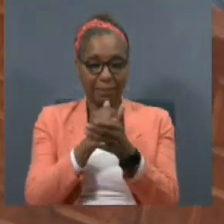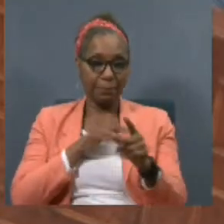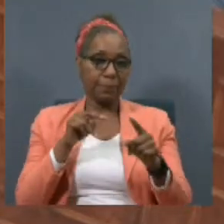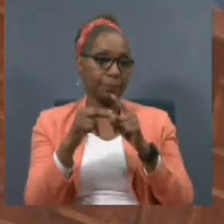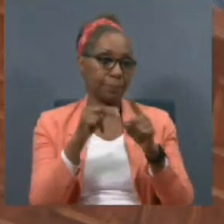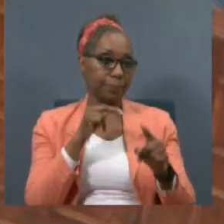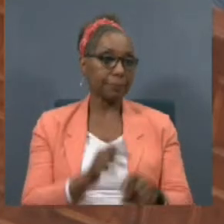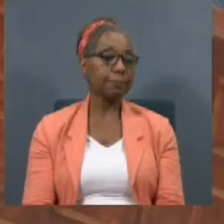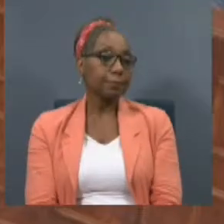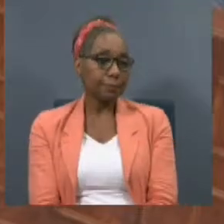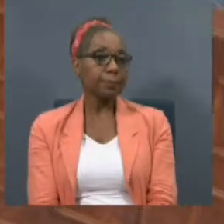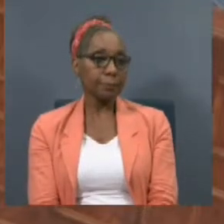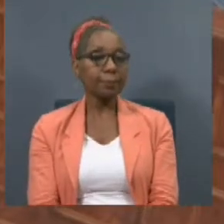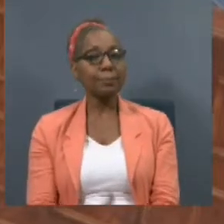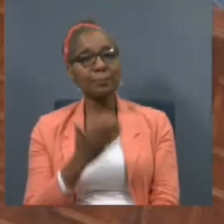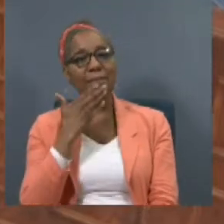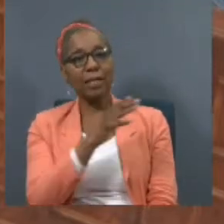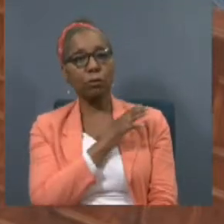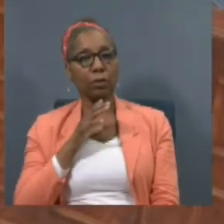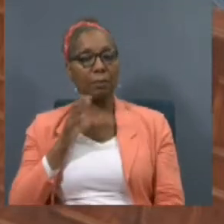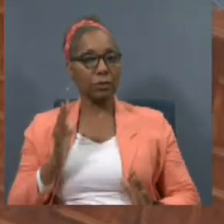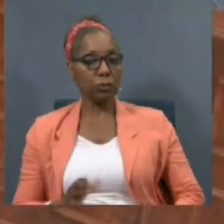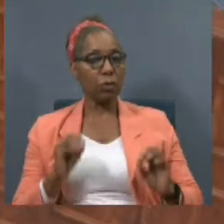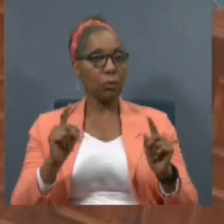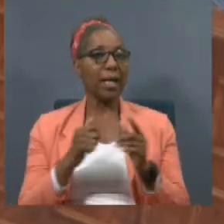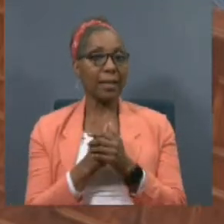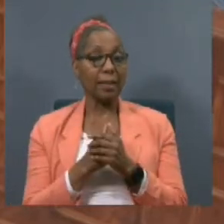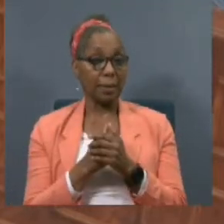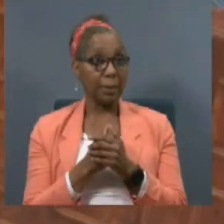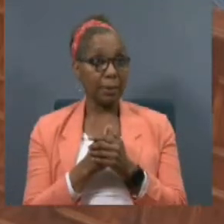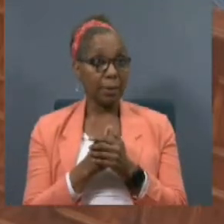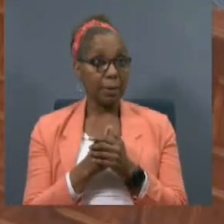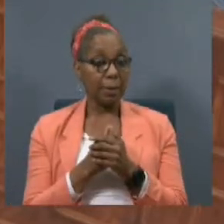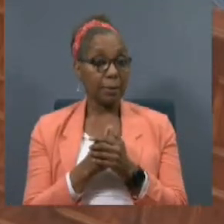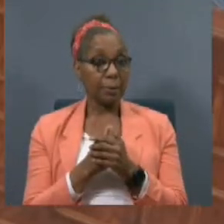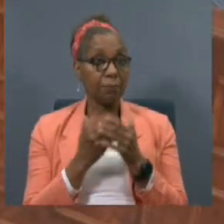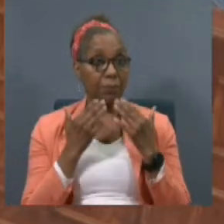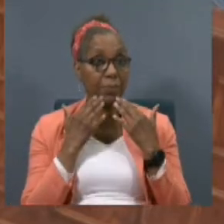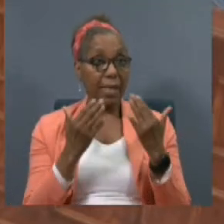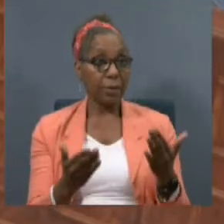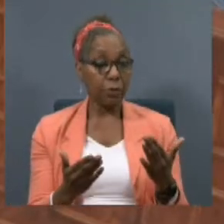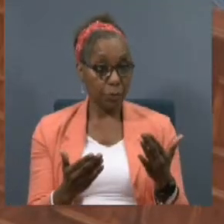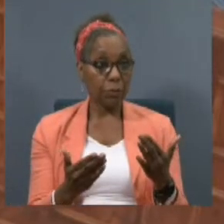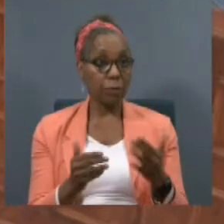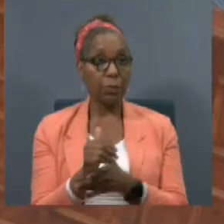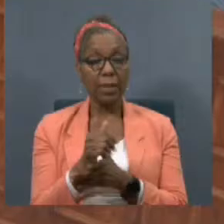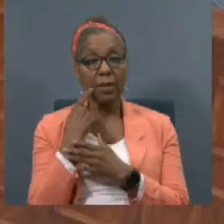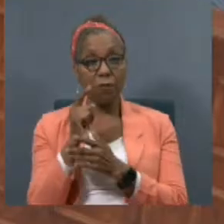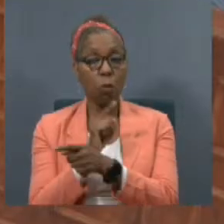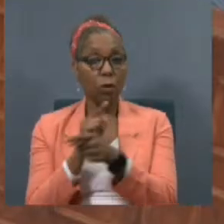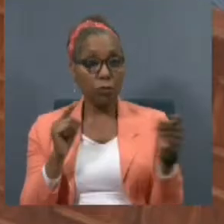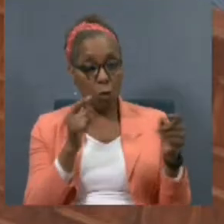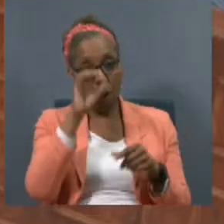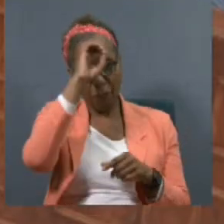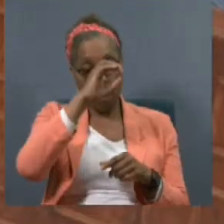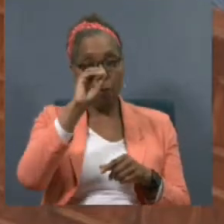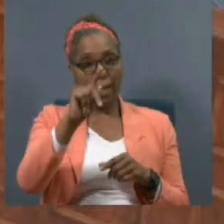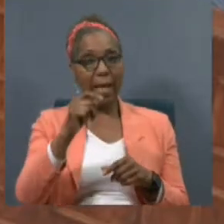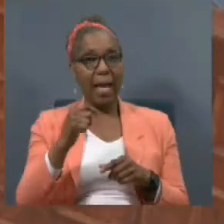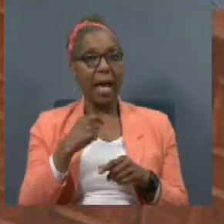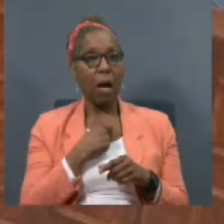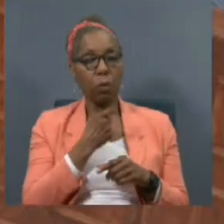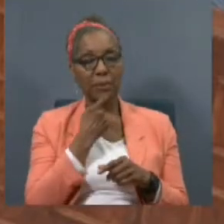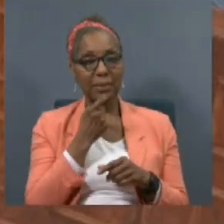at it. Thank you, Commissioner. Yeah, so Commissioner I'm Persis, just go going ahead. to thank you, fellow commissioners, for your thoughts. I will say